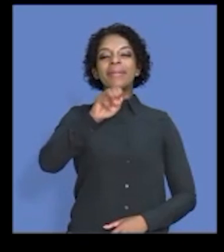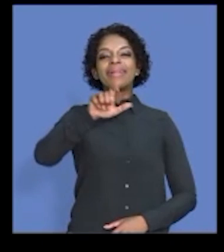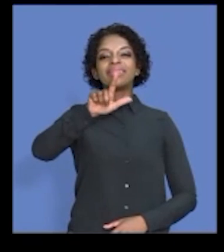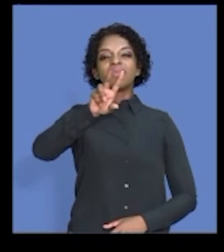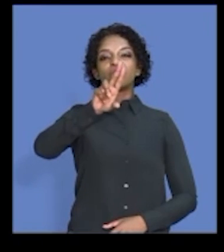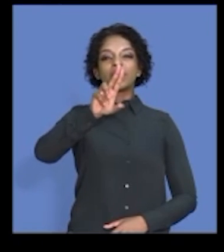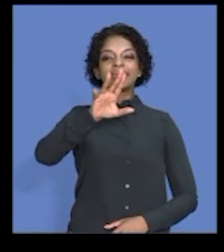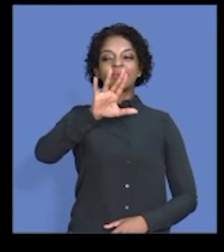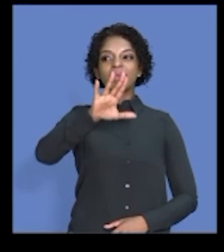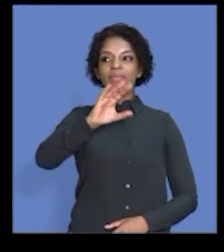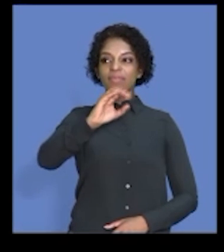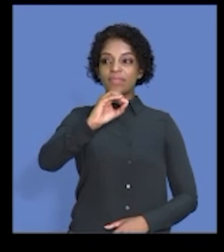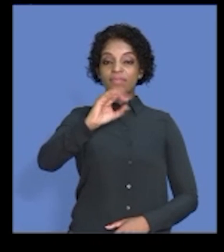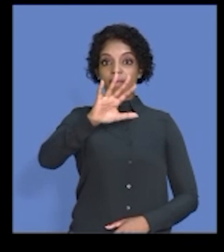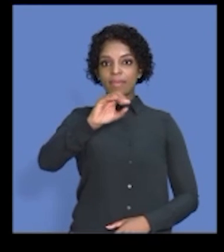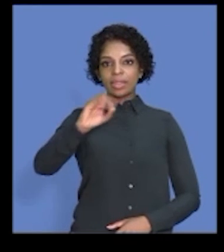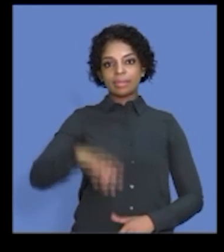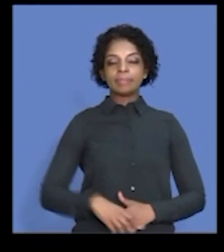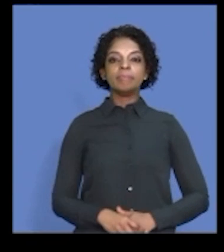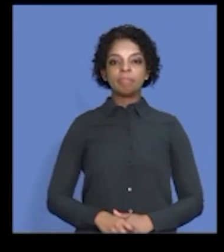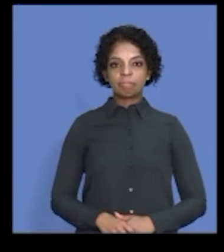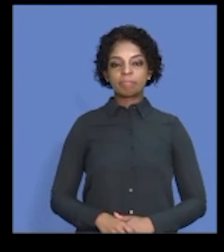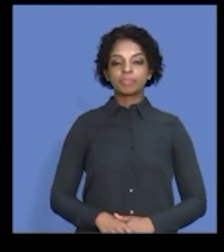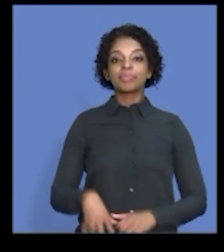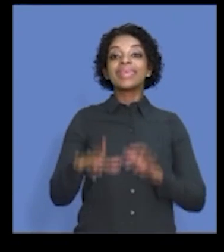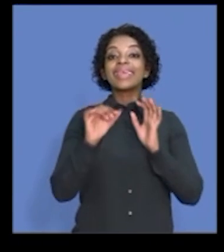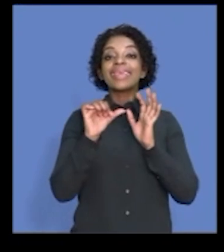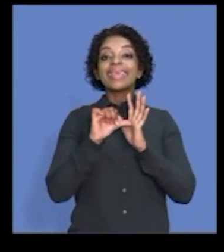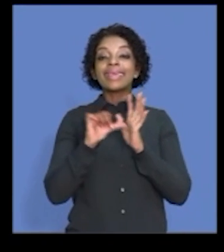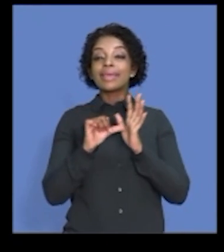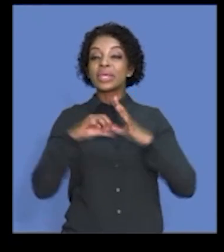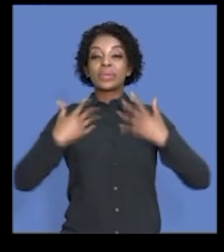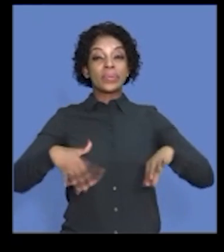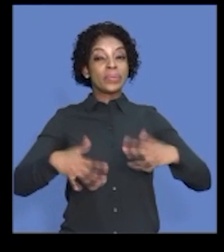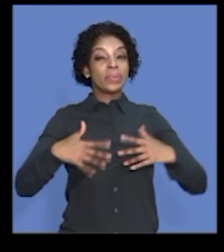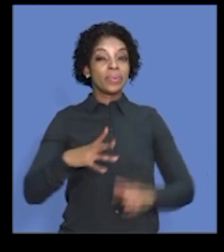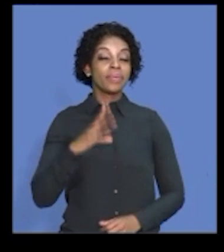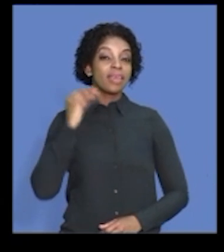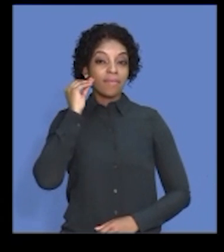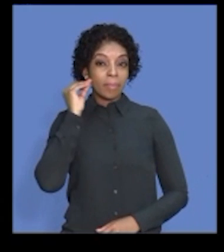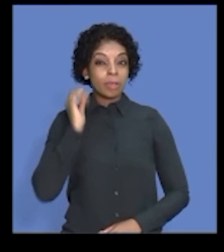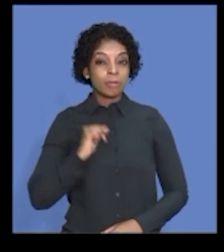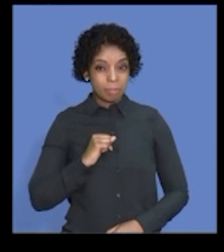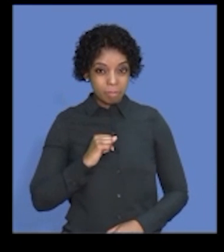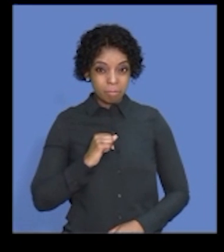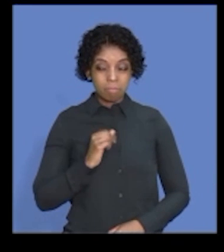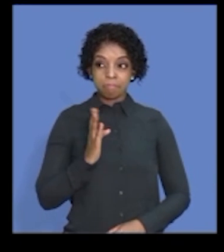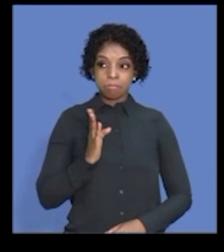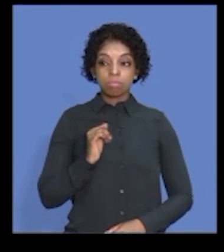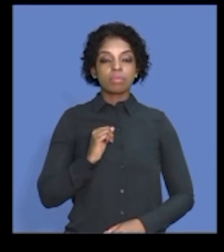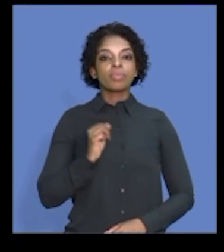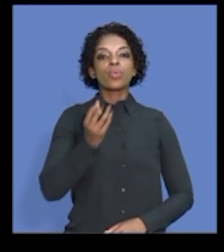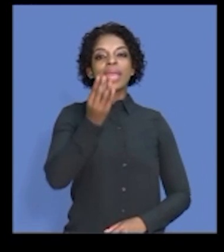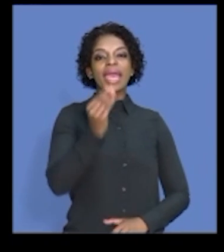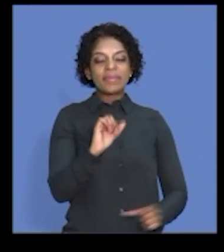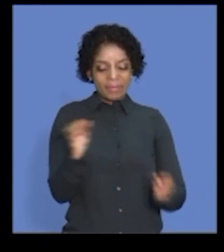Information regarding the loan is important. We have fixed monthly repayments,